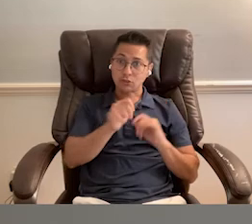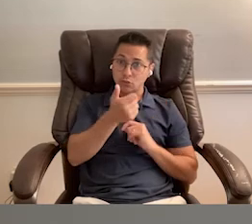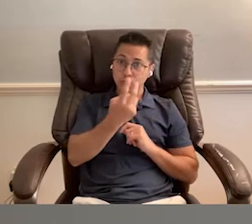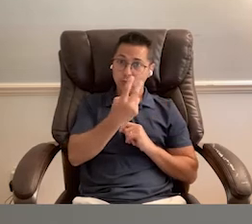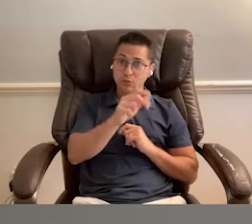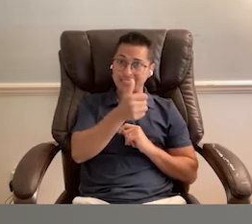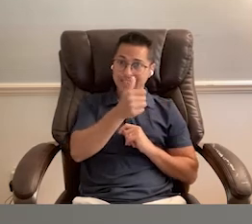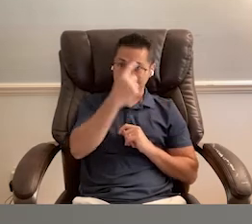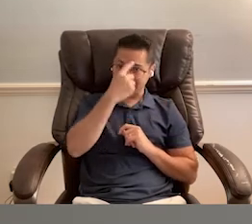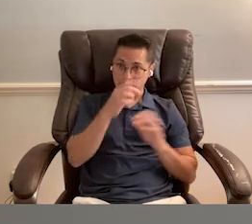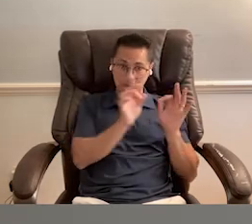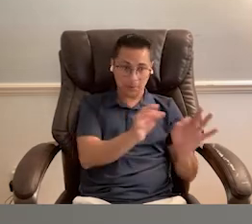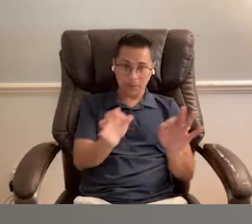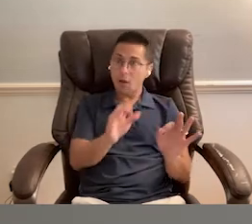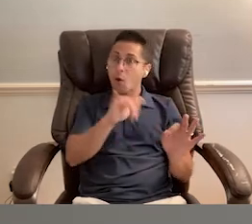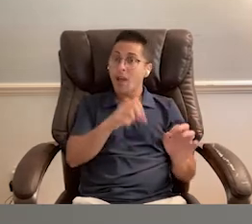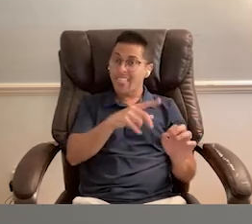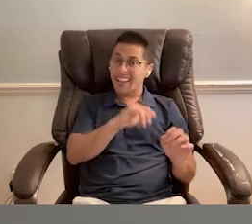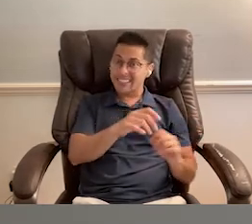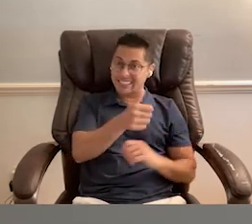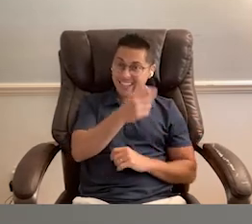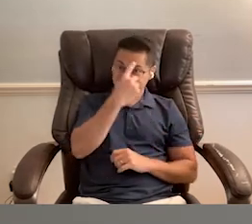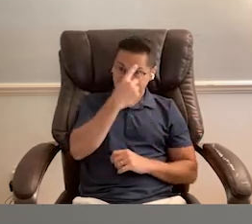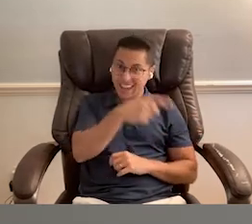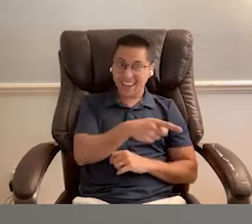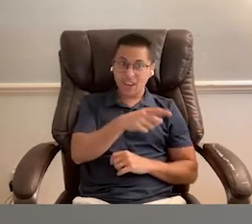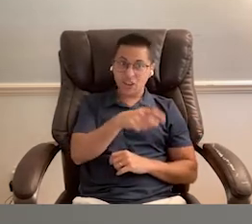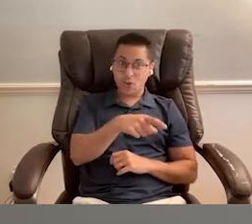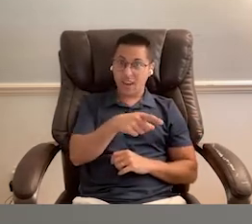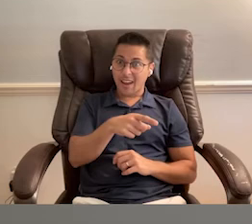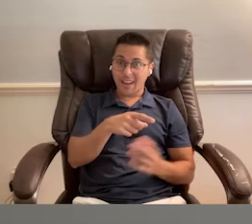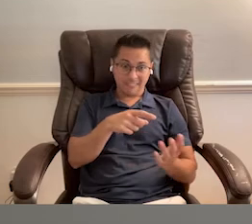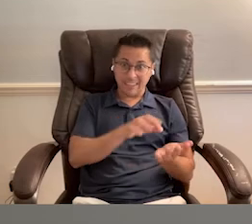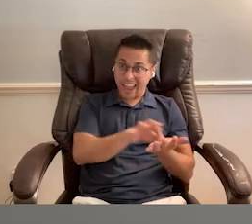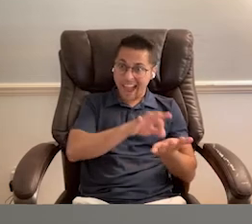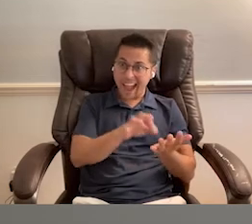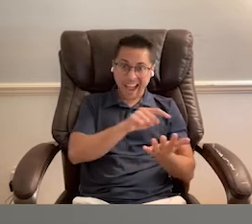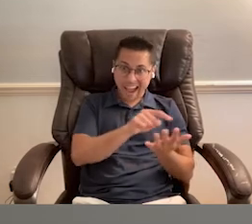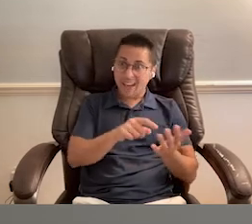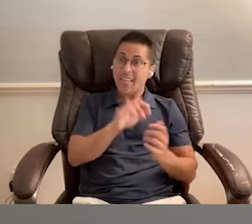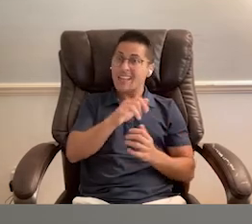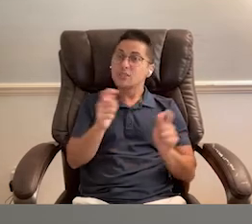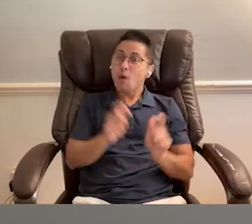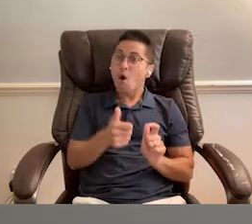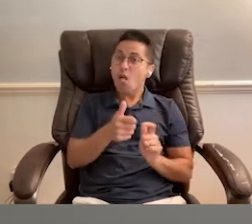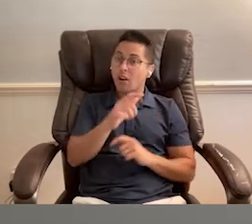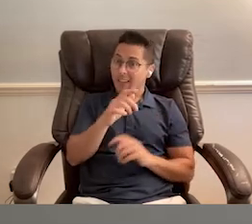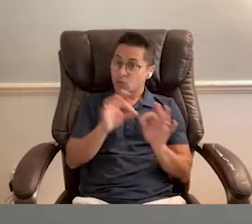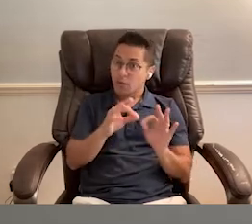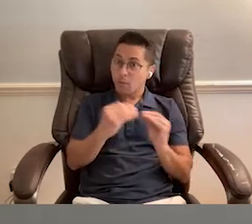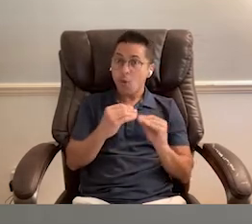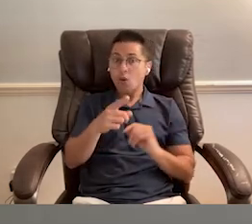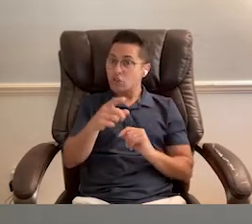pieces in. Okay, that's worth 10 cents. You got to count your fingers. That's worth 10 cents. And it's a smaller coin, that kind of stuff. But